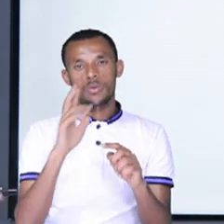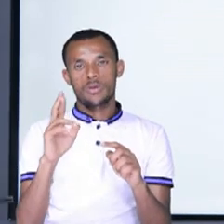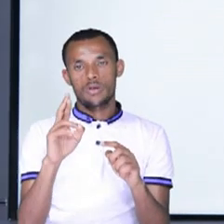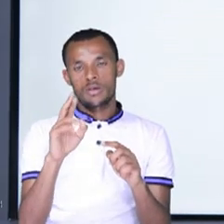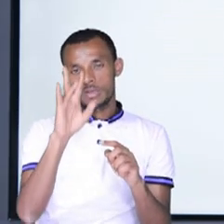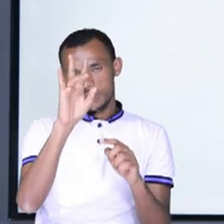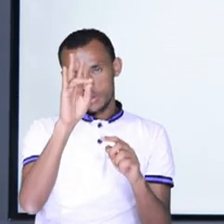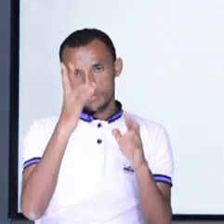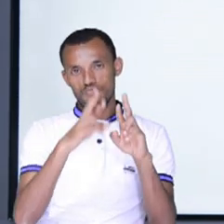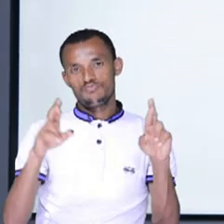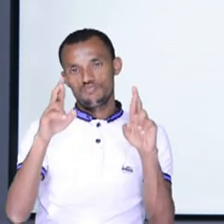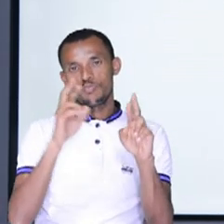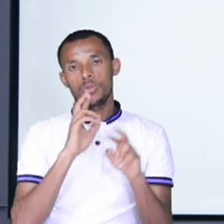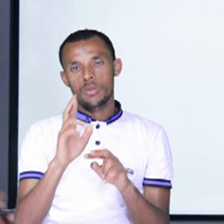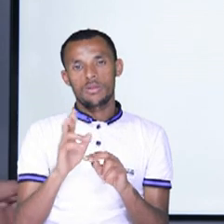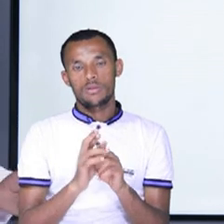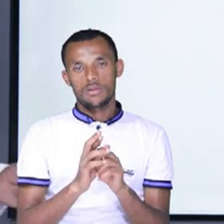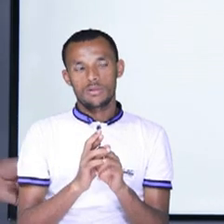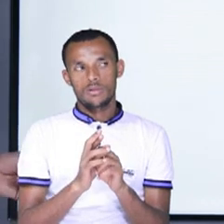the rest 7 are not.